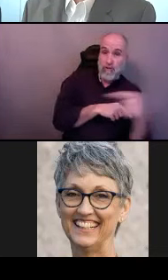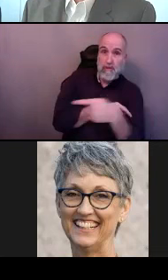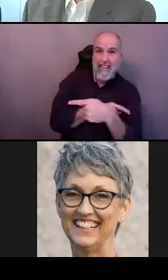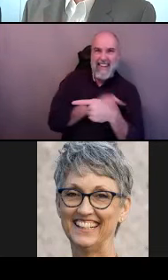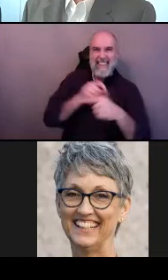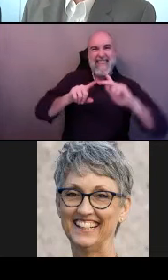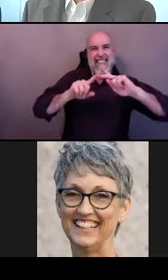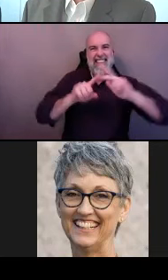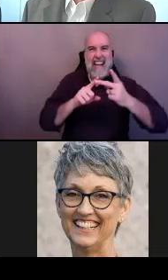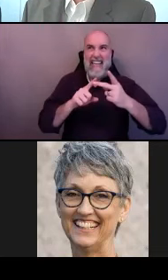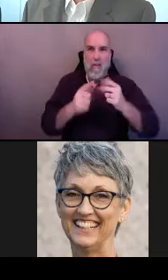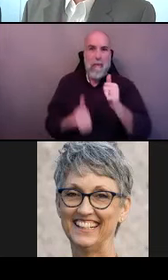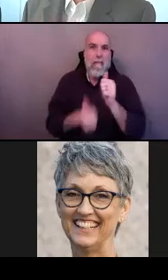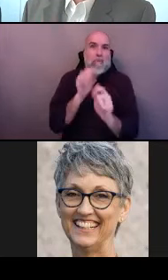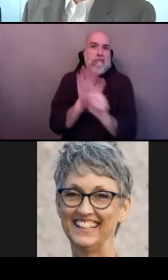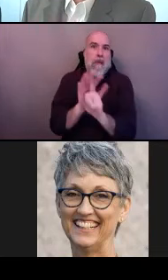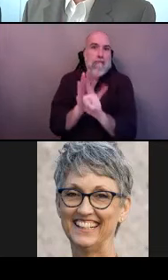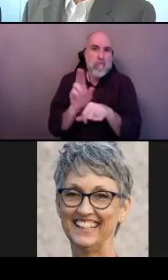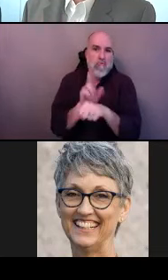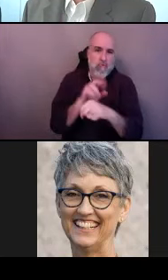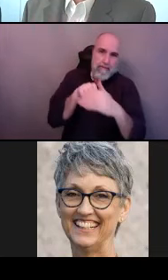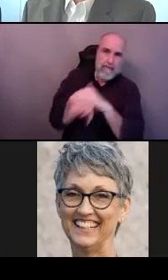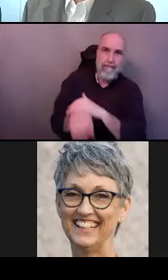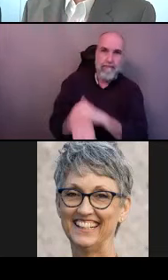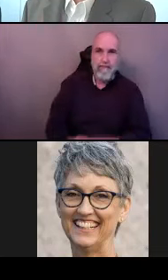second most common location.